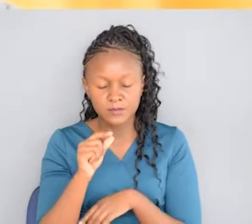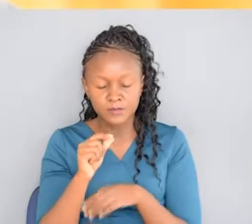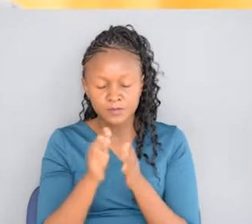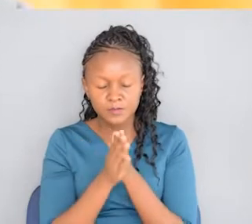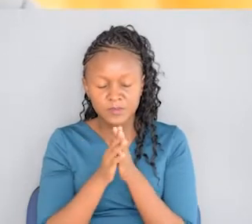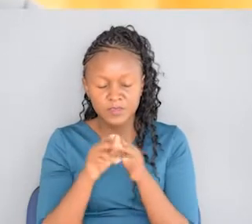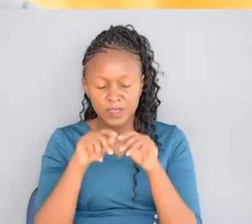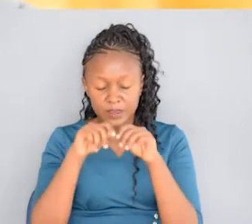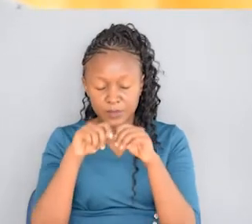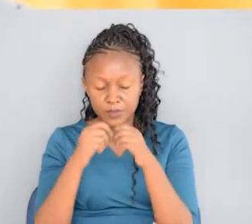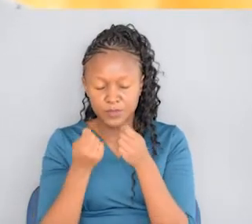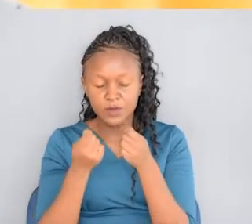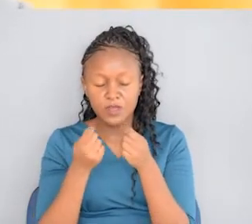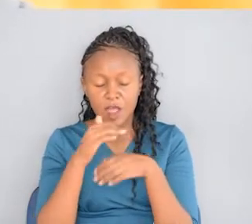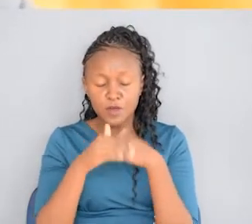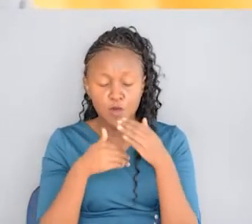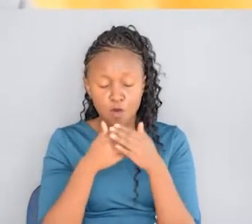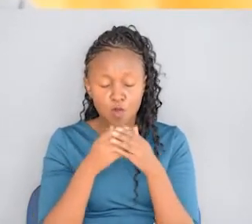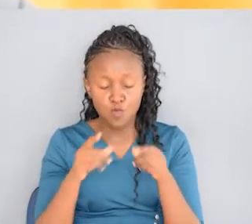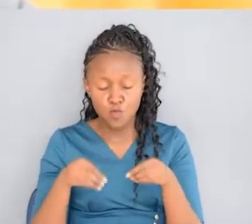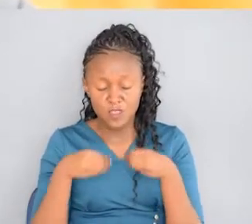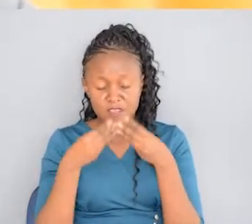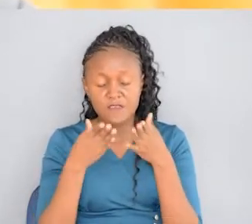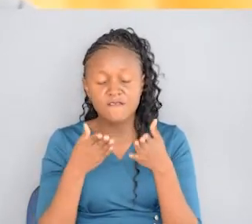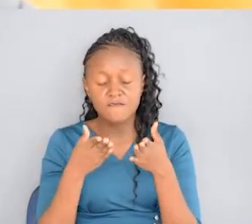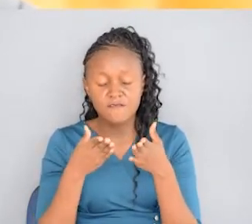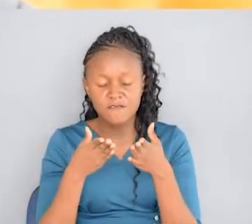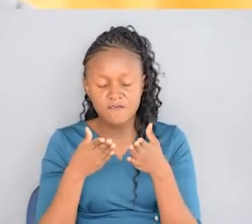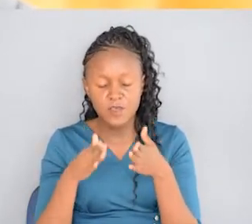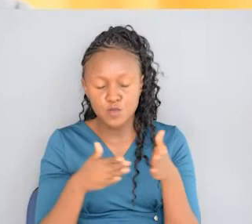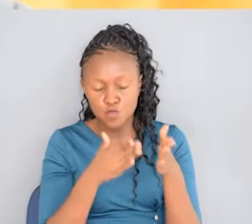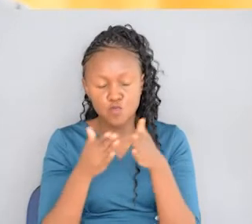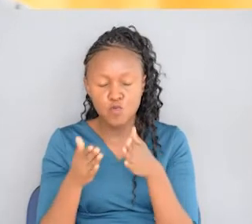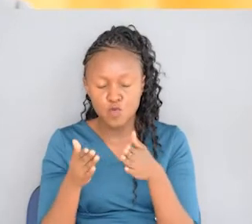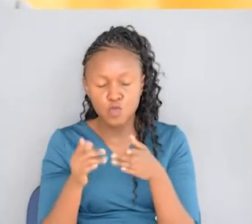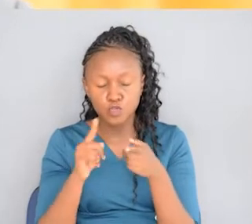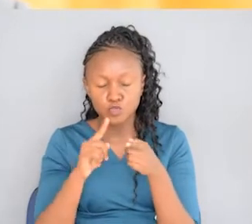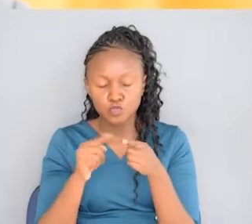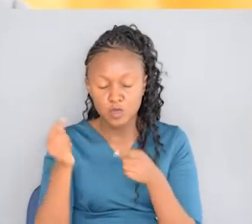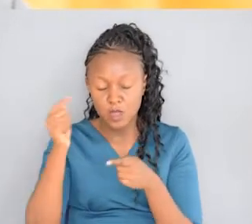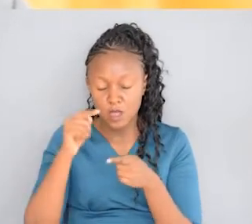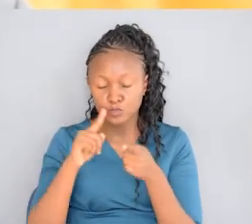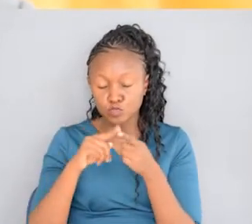were all given access to come to you, that we can pray to you.